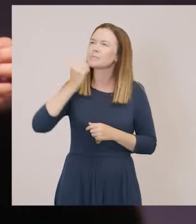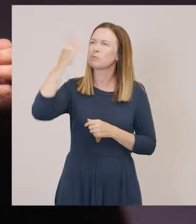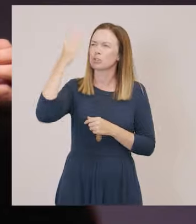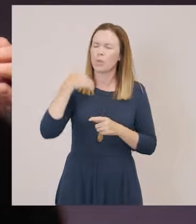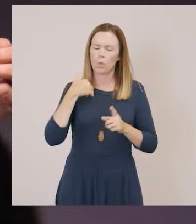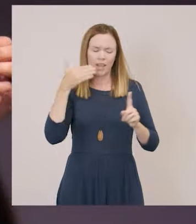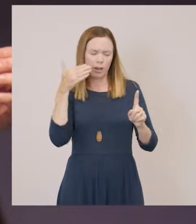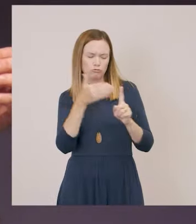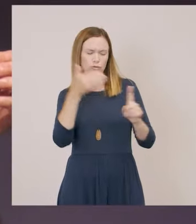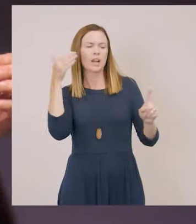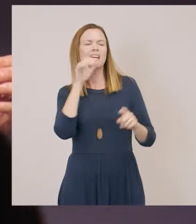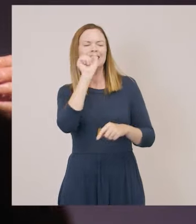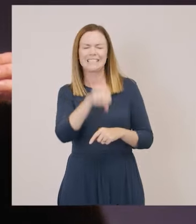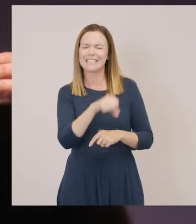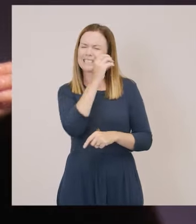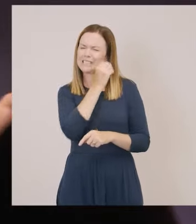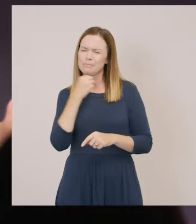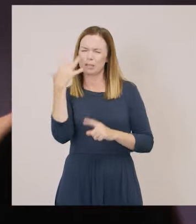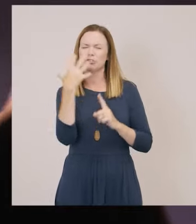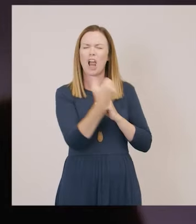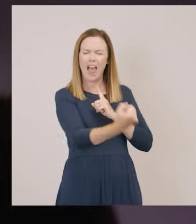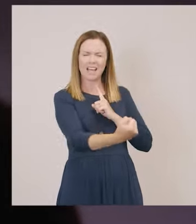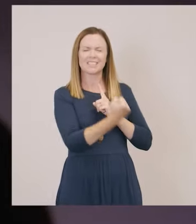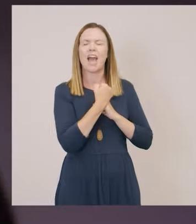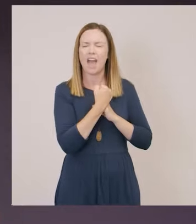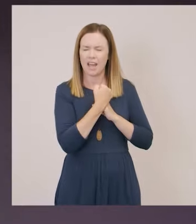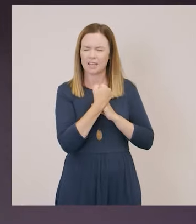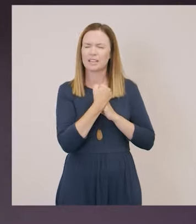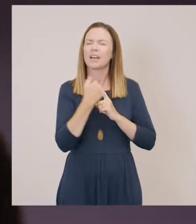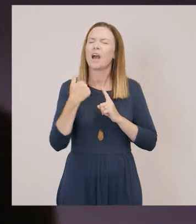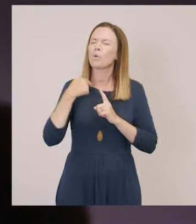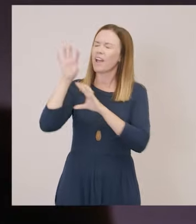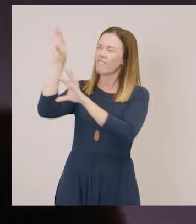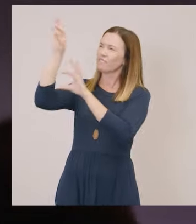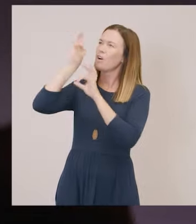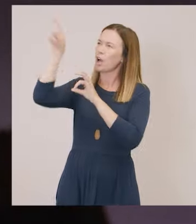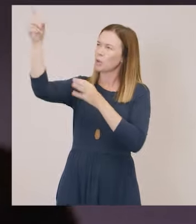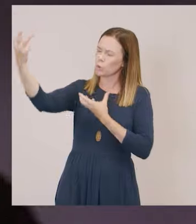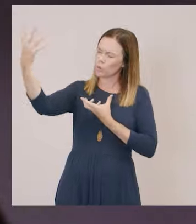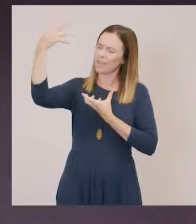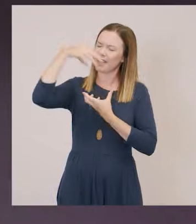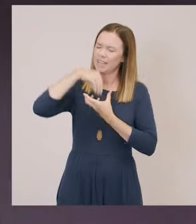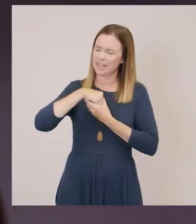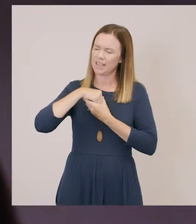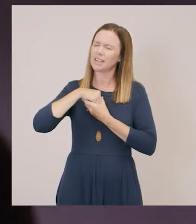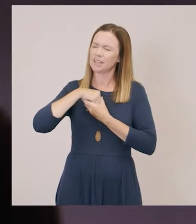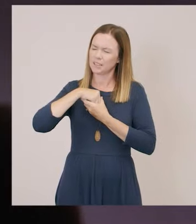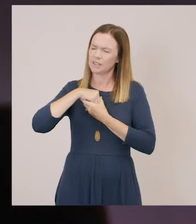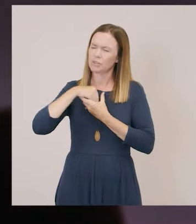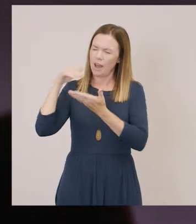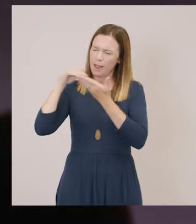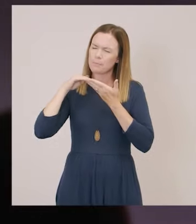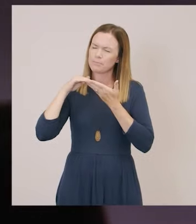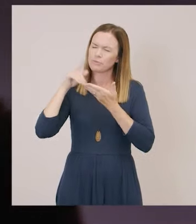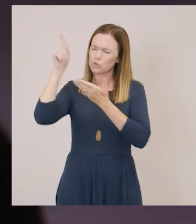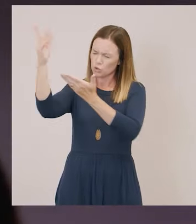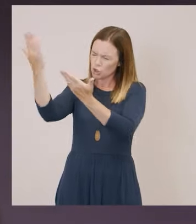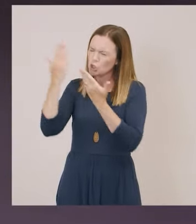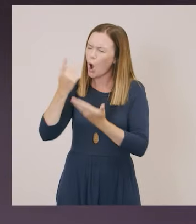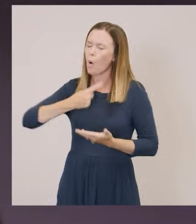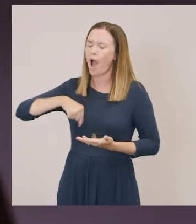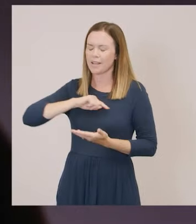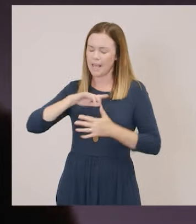recognize spiritual attack for what it is, and then invite you in, Jesus. God, I pray that you would show